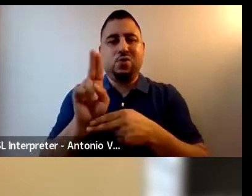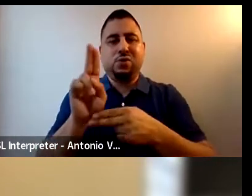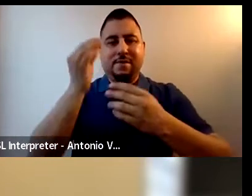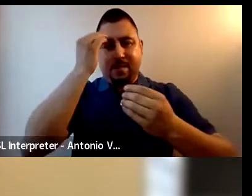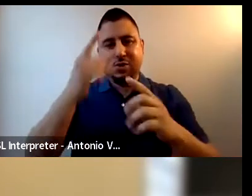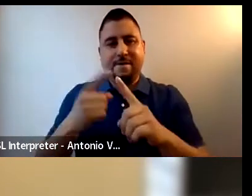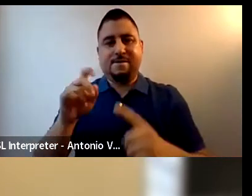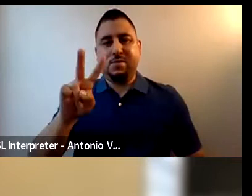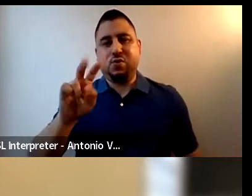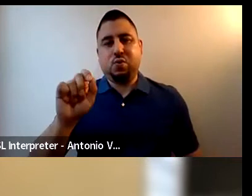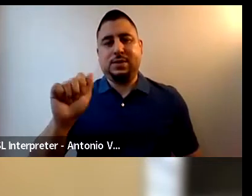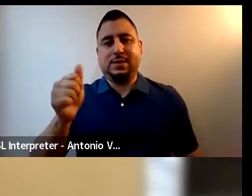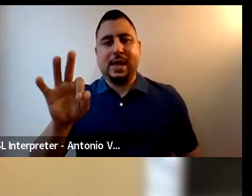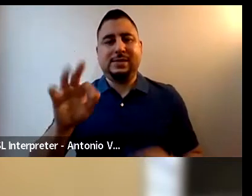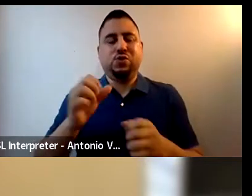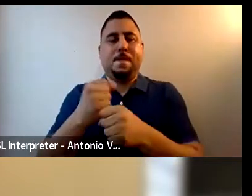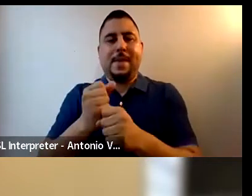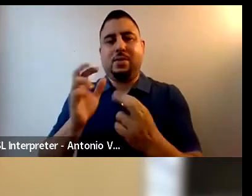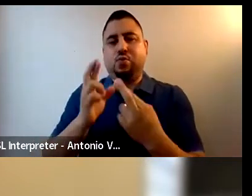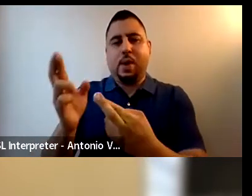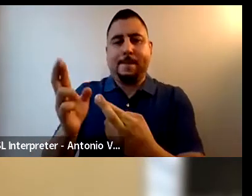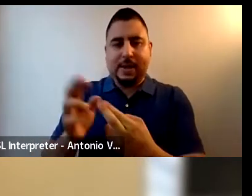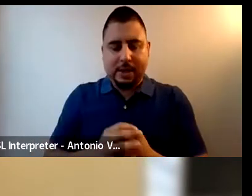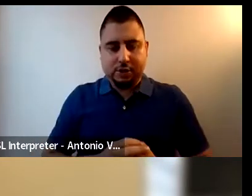from 2019 to make their recommendations.